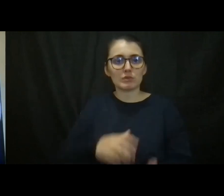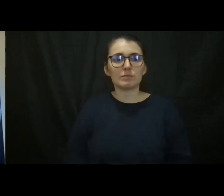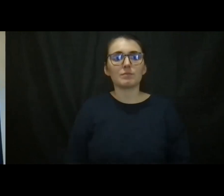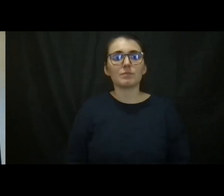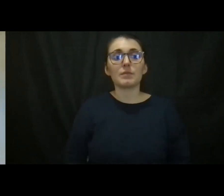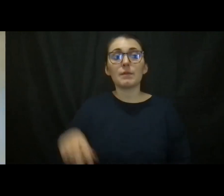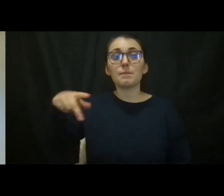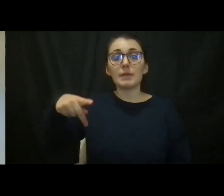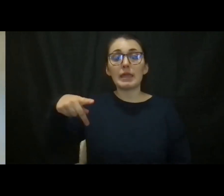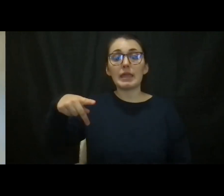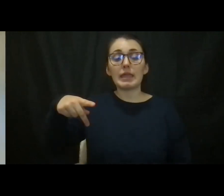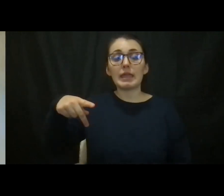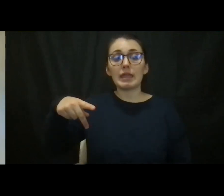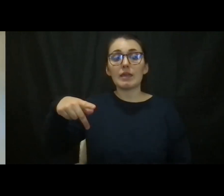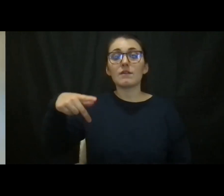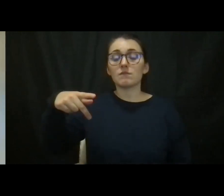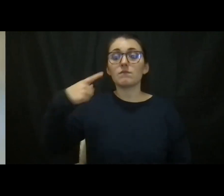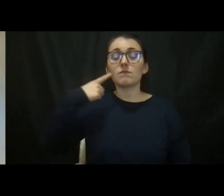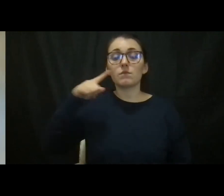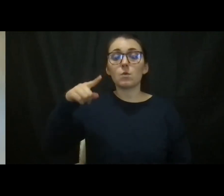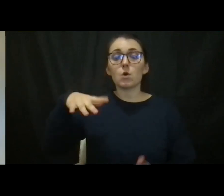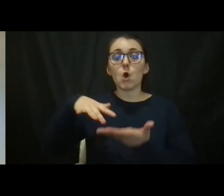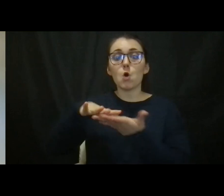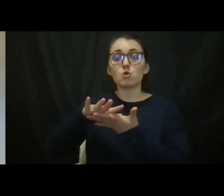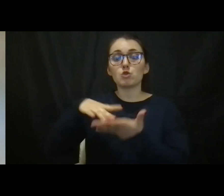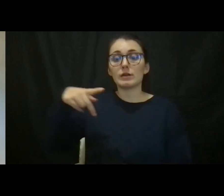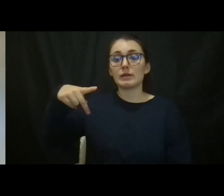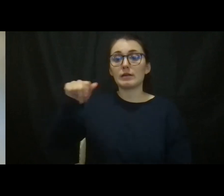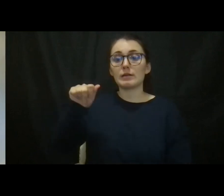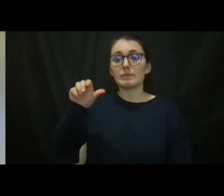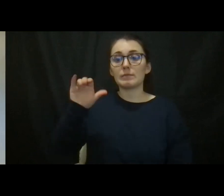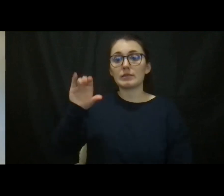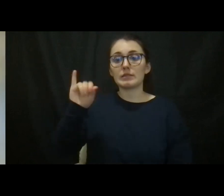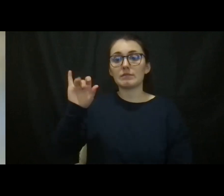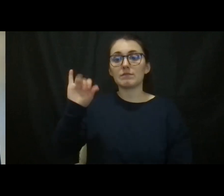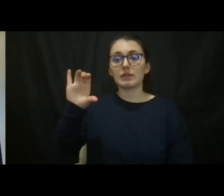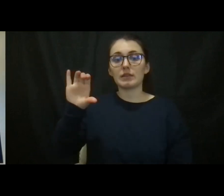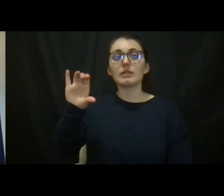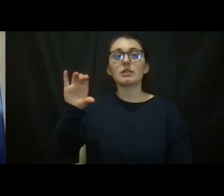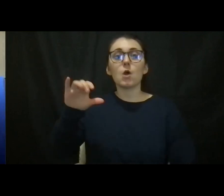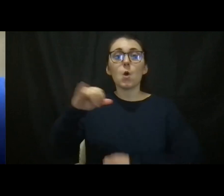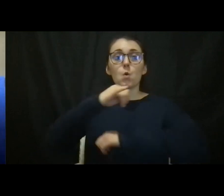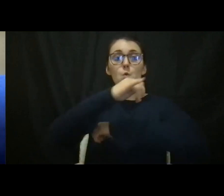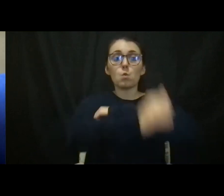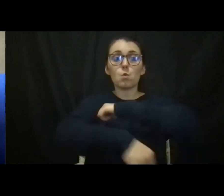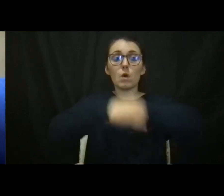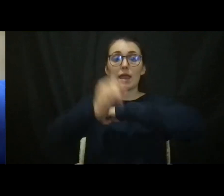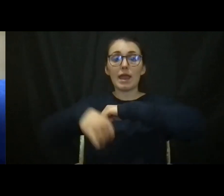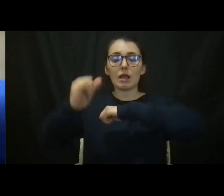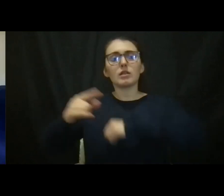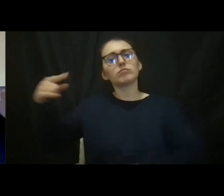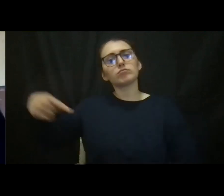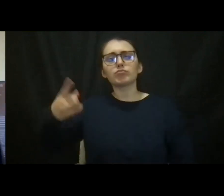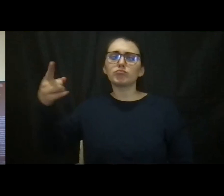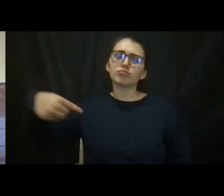P is for Pacific, the ocean to our west. Whales, while migrating, stop near shore to rest. We learned all